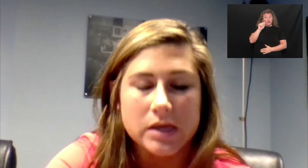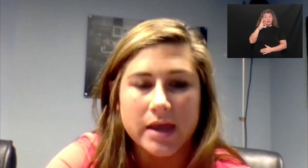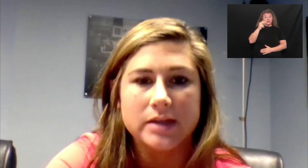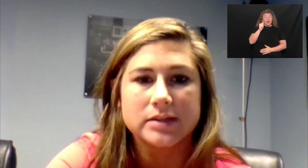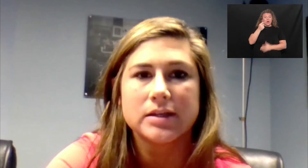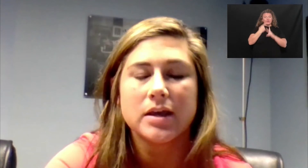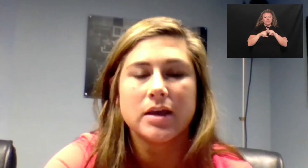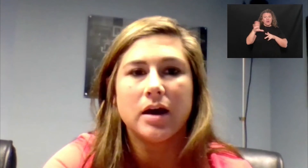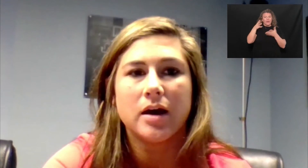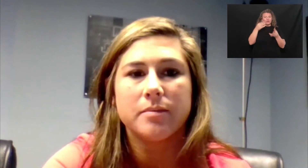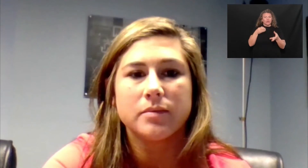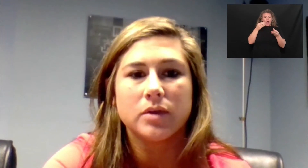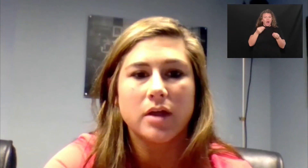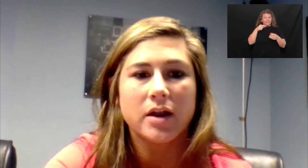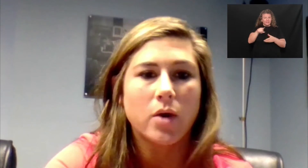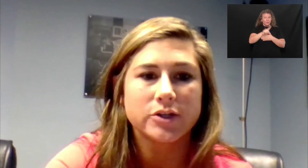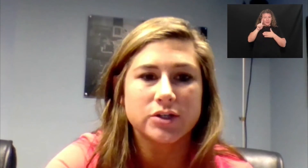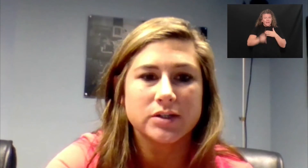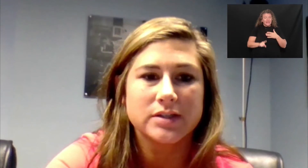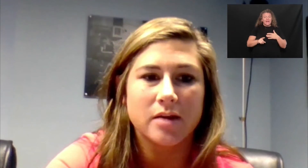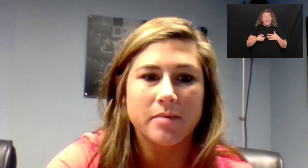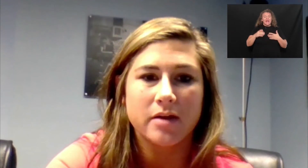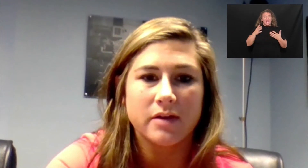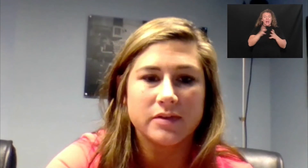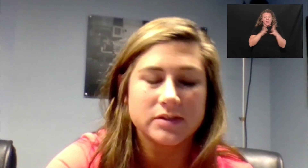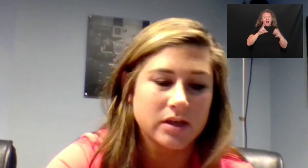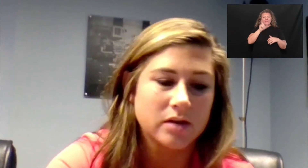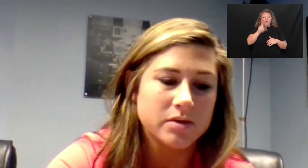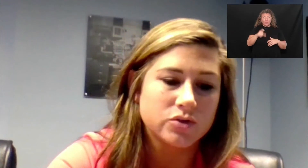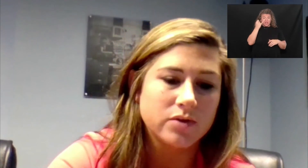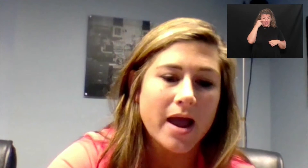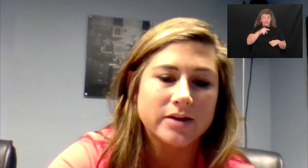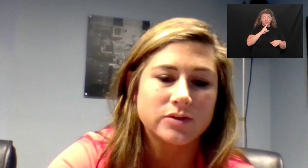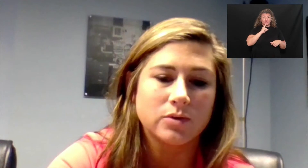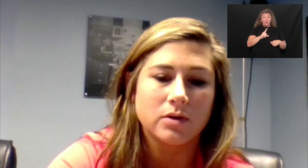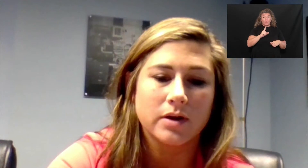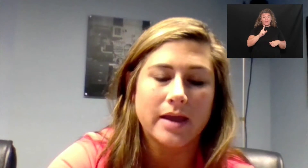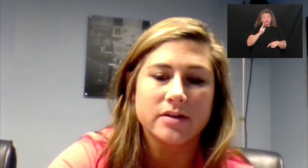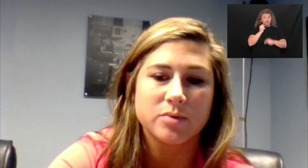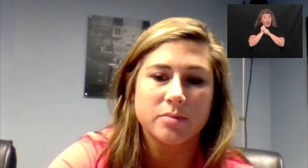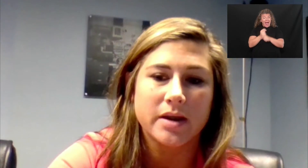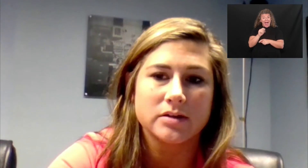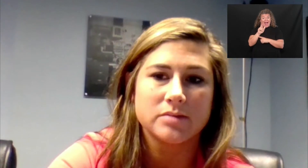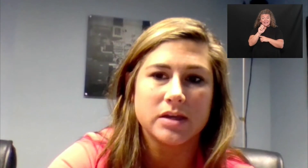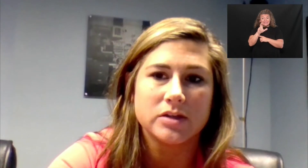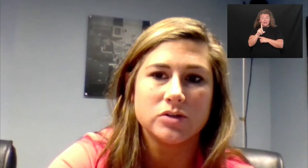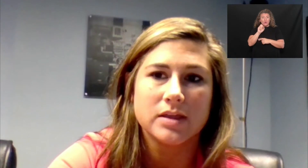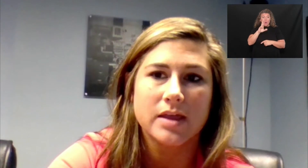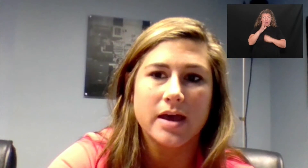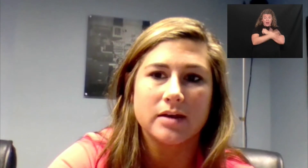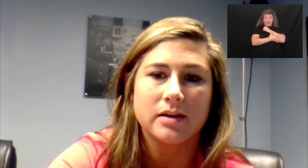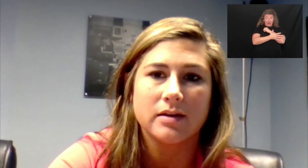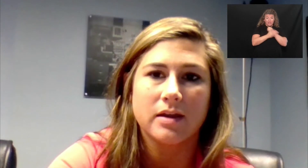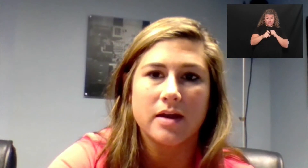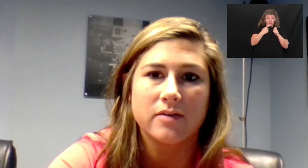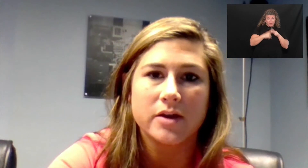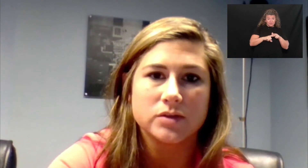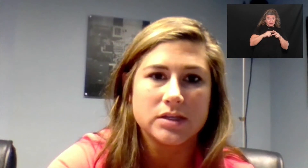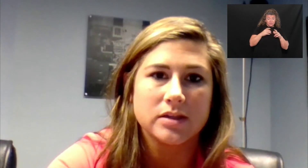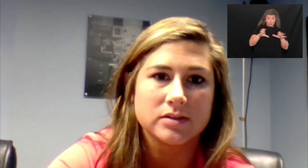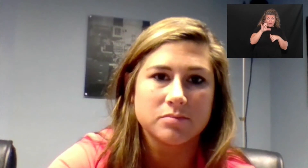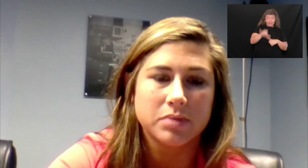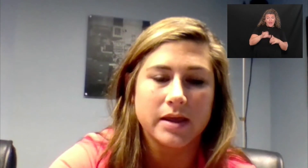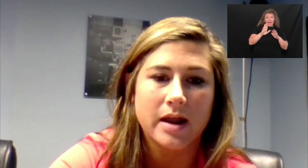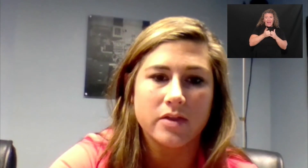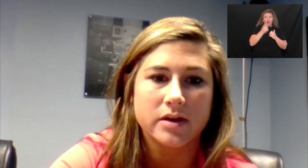this weekend. A lot of questions there about if this is going to be tracked or counties prepared to begin doing that, and kind of how you